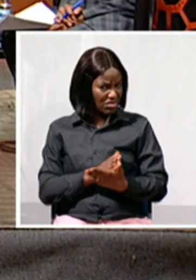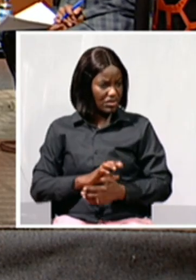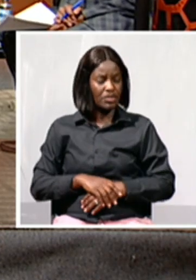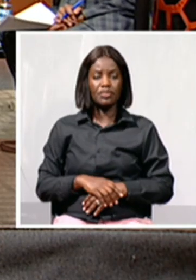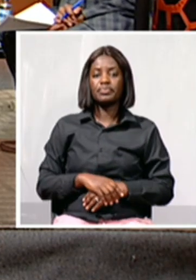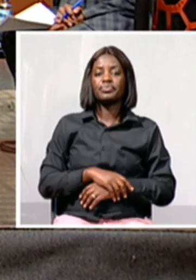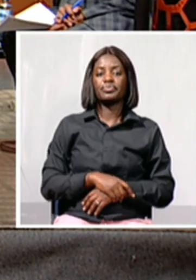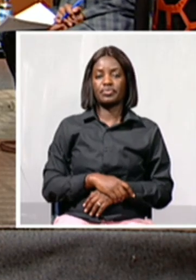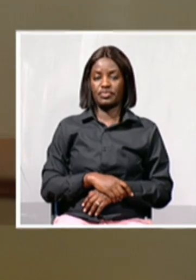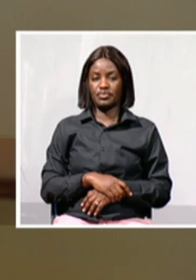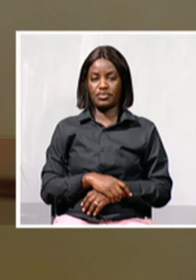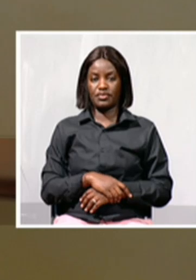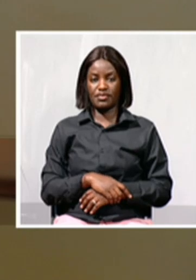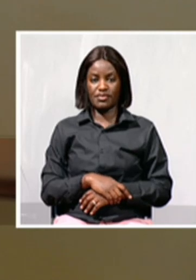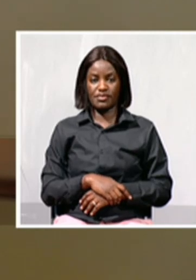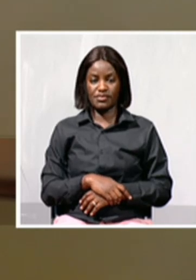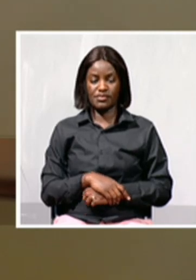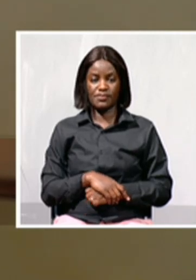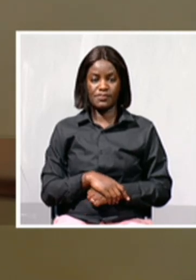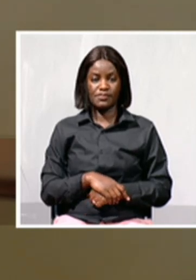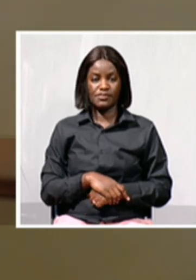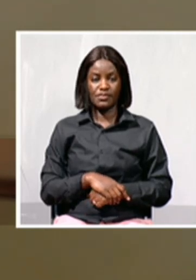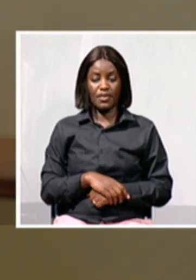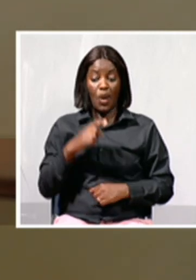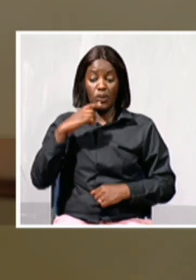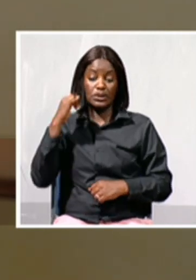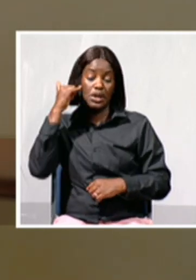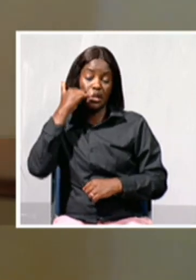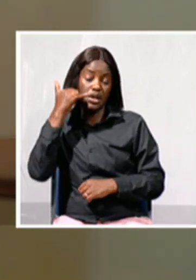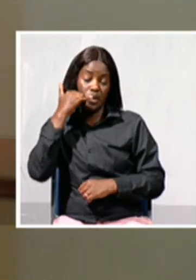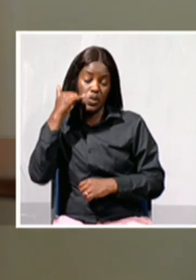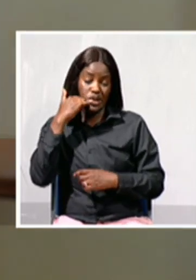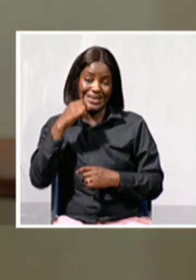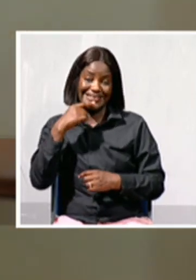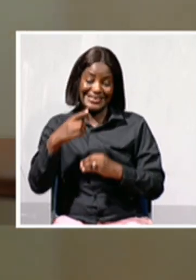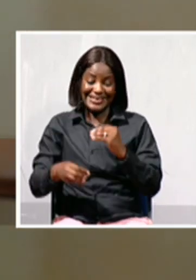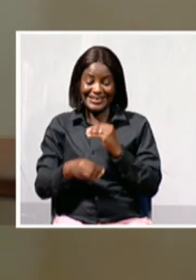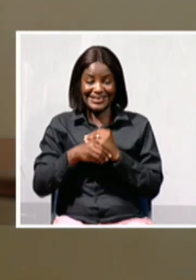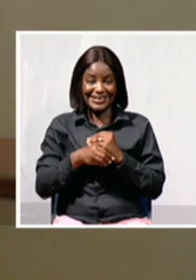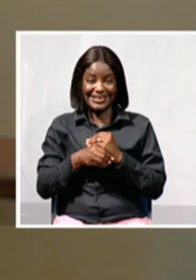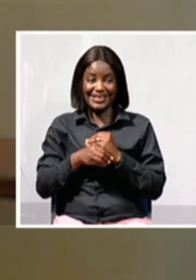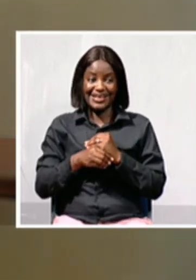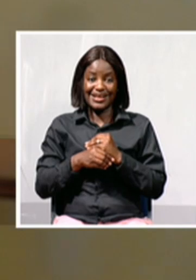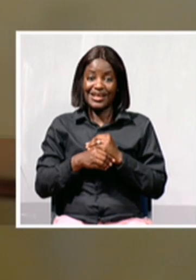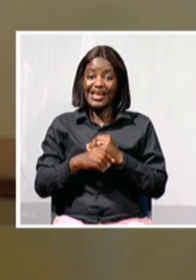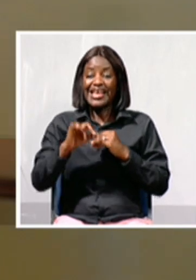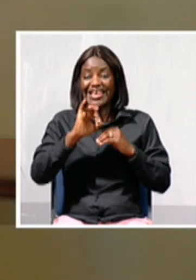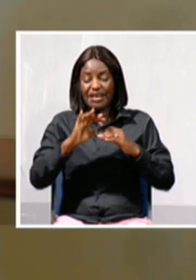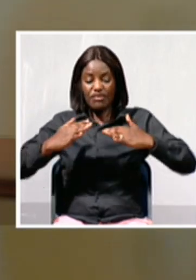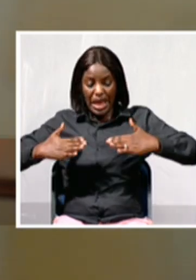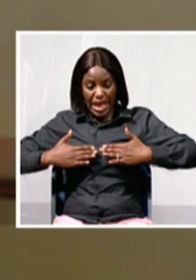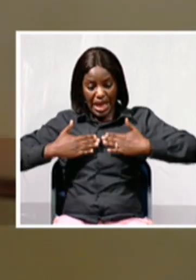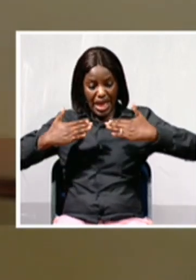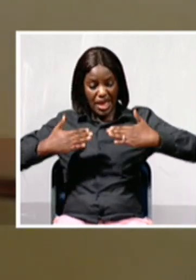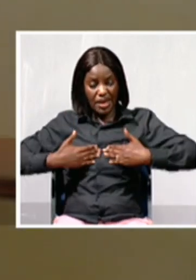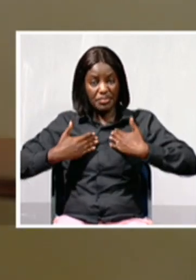Look, I want to touch on the voter, what the caller have said. If you are not satisfied with the